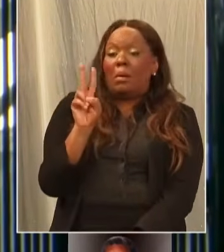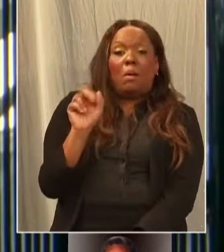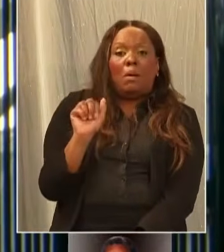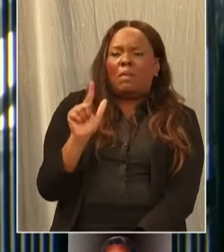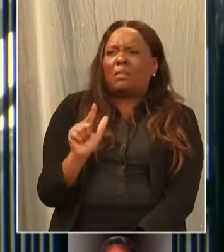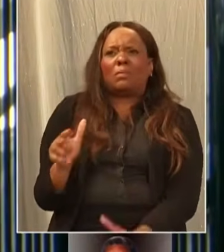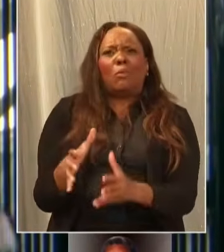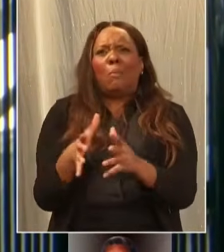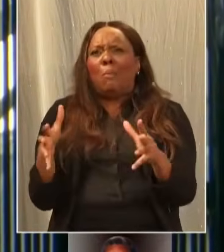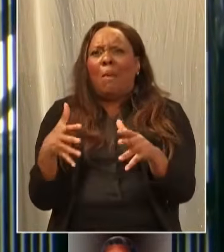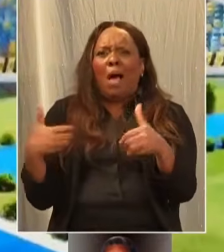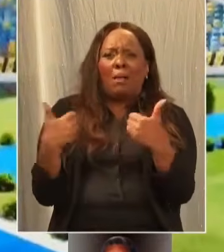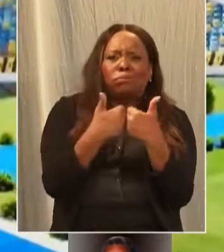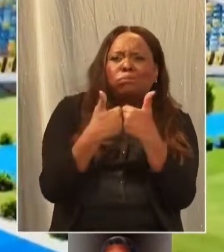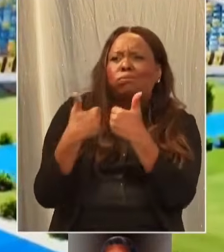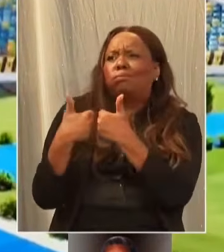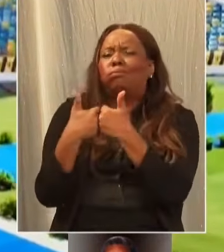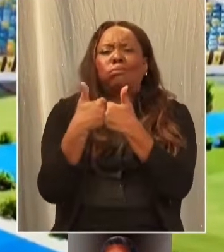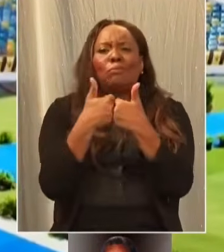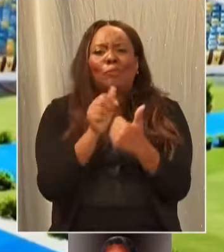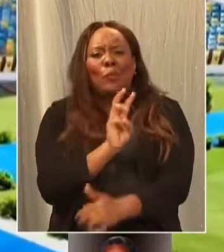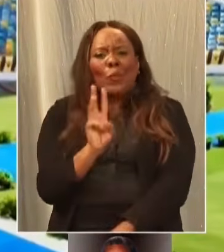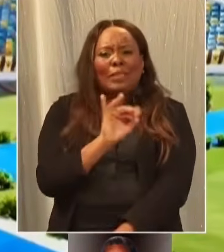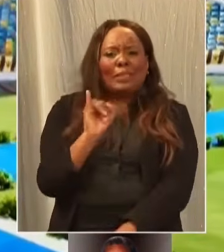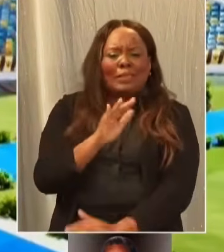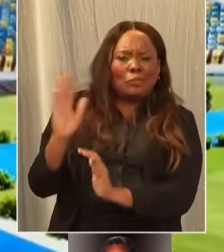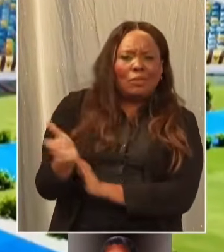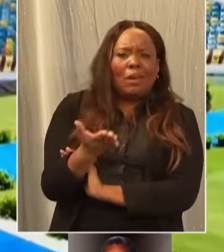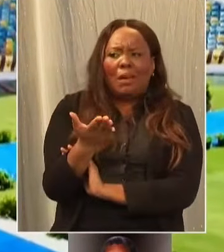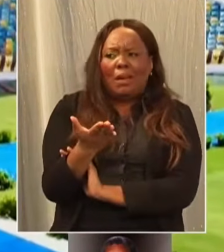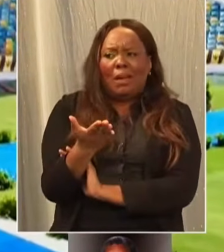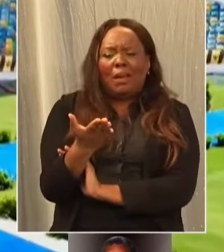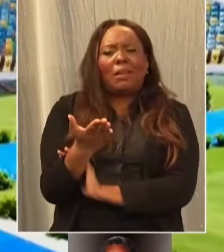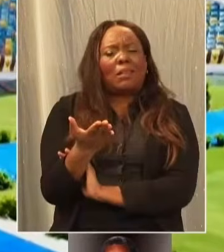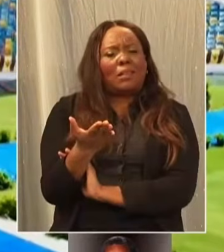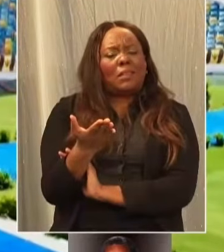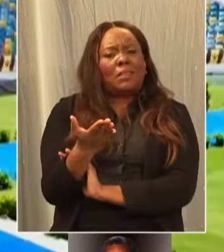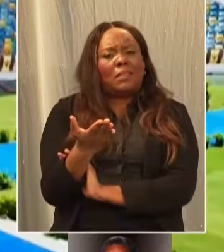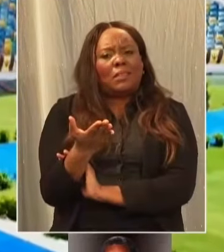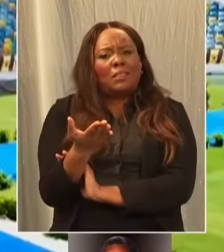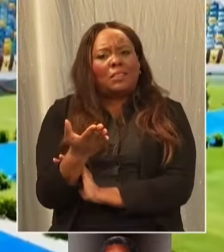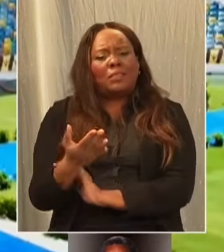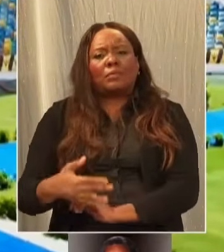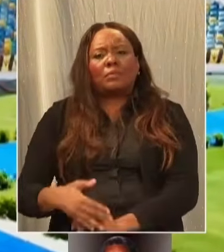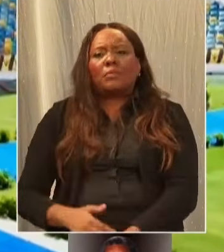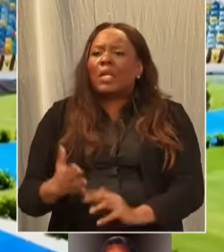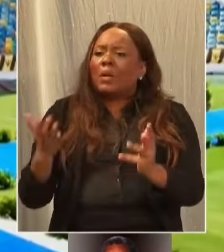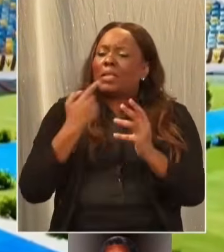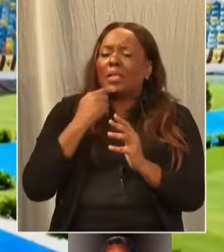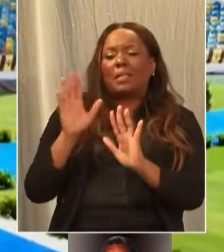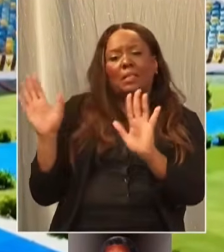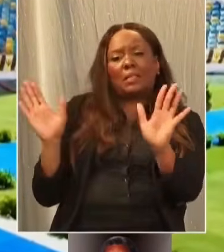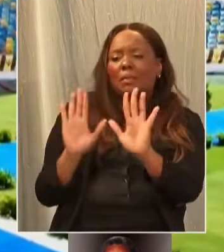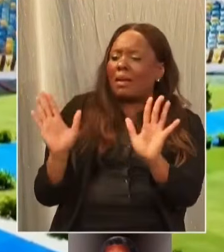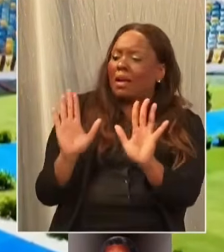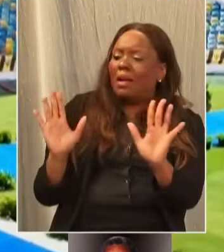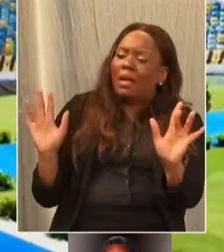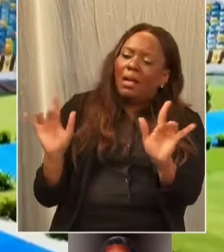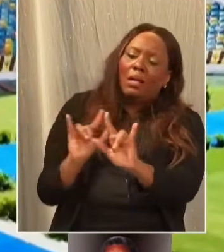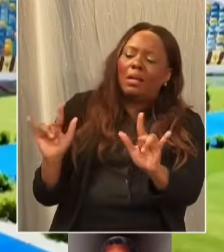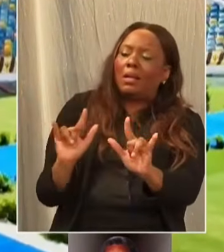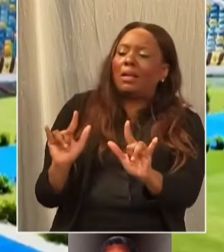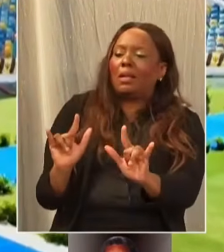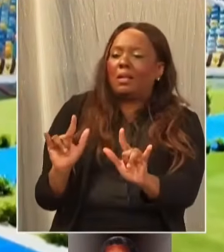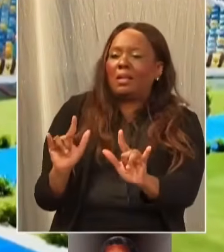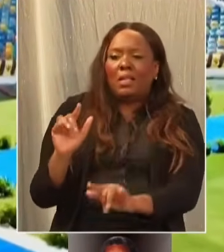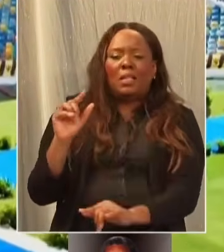unfolding drama of West Indies cricket, to bid farewell to a man who lived in the hearts